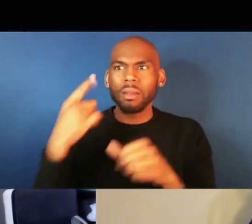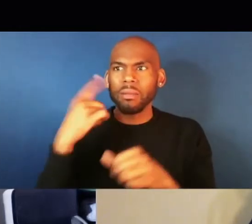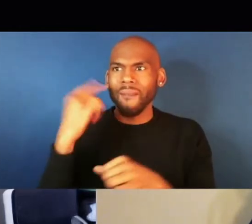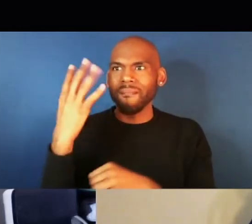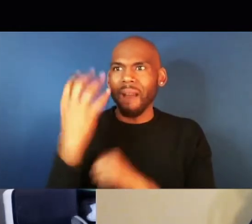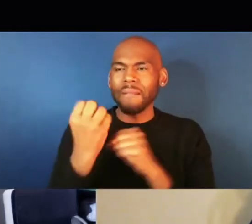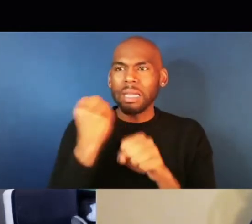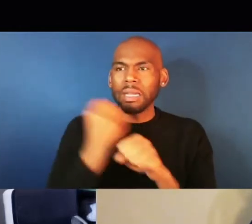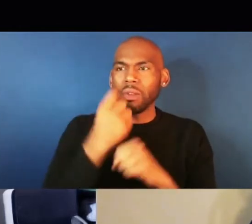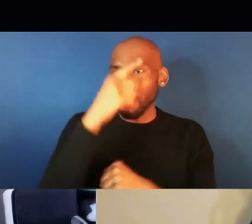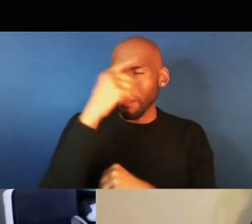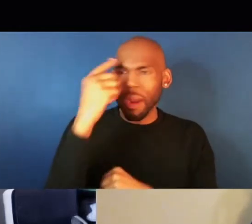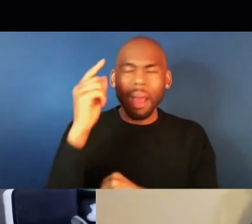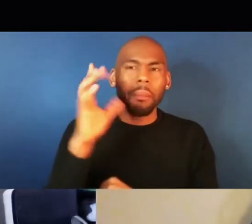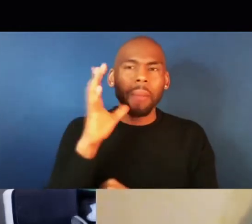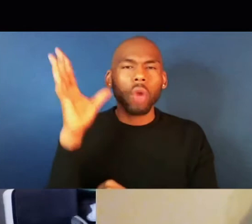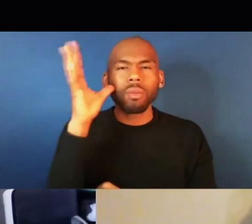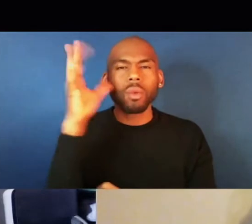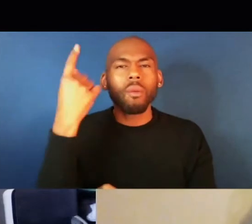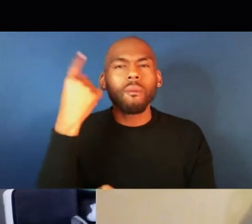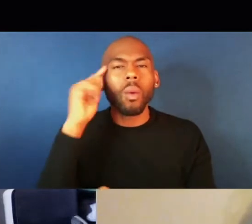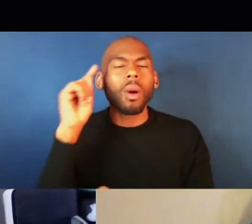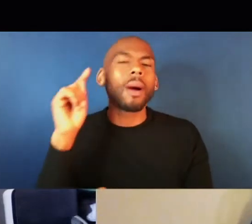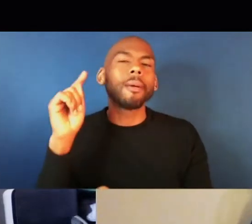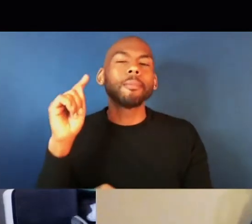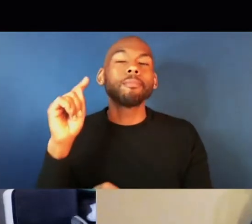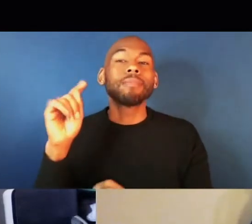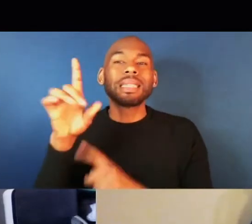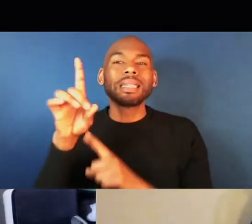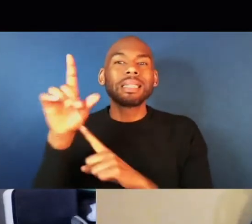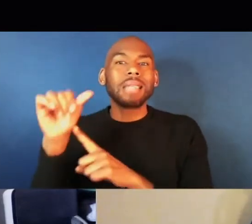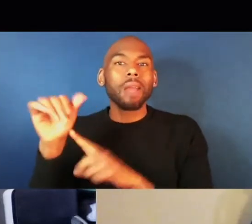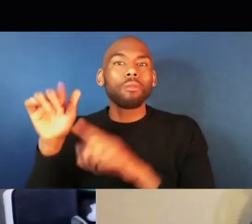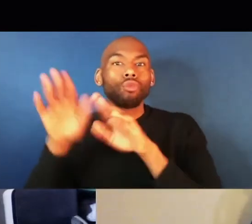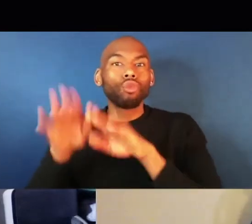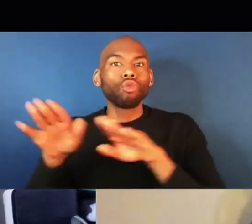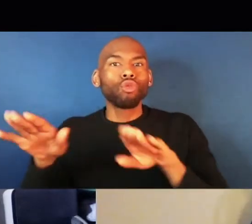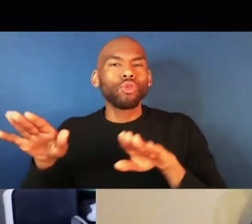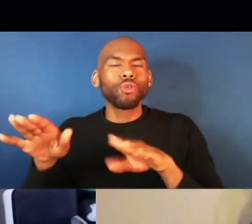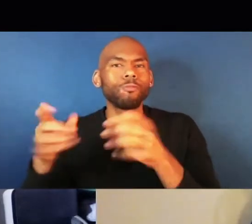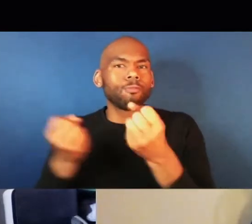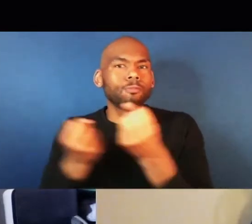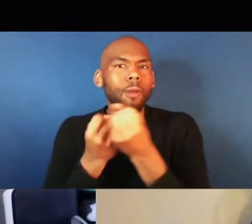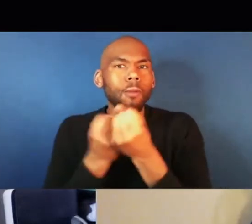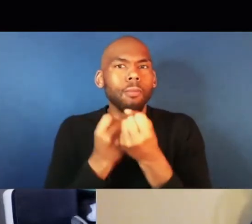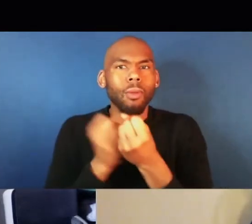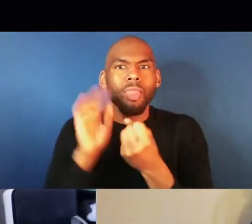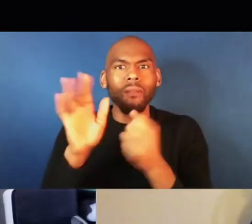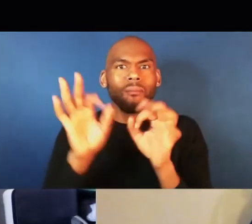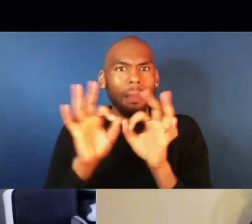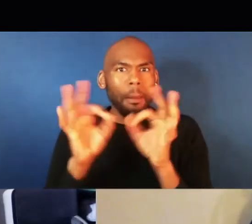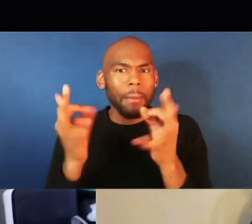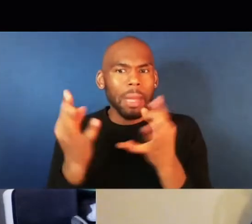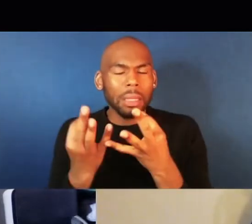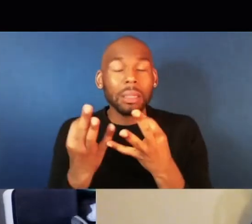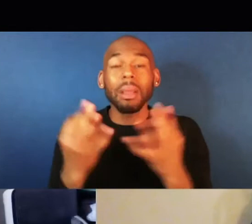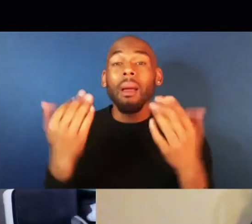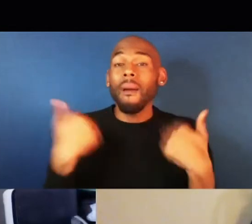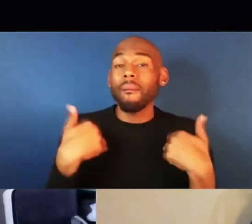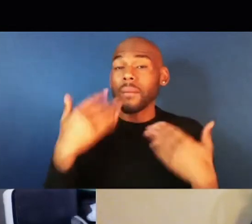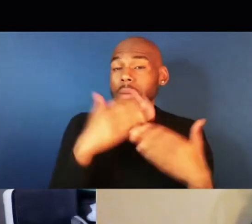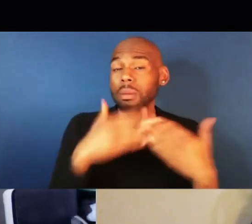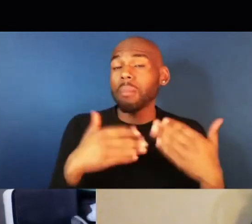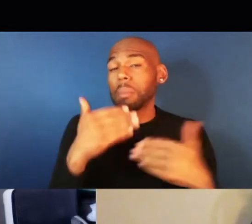with disabled kids. So there has been some progress, and of